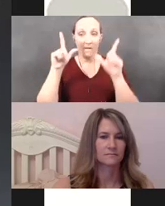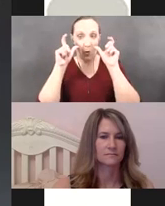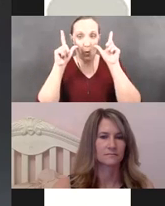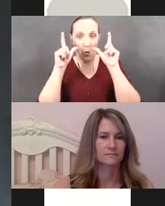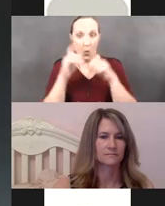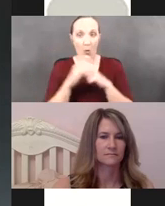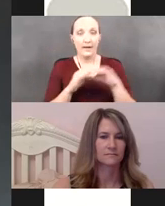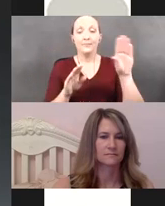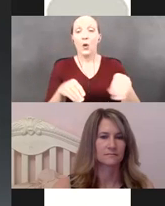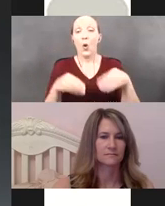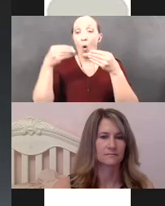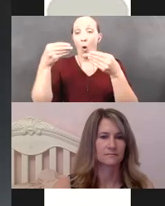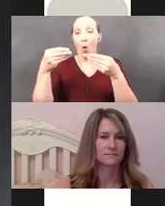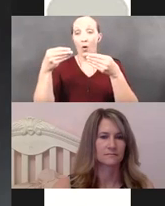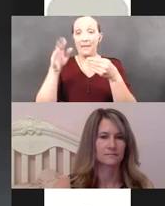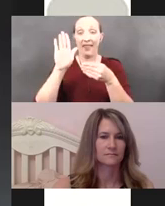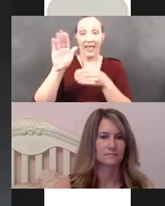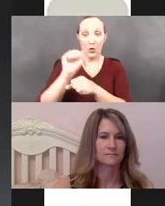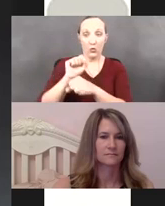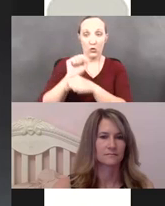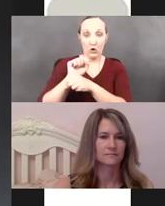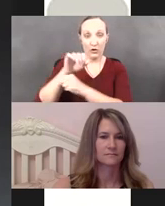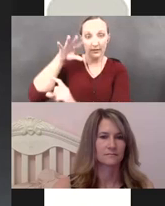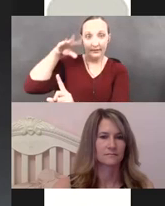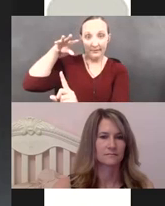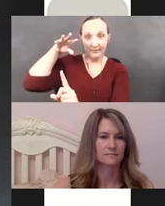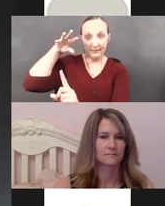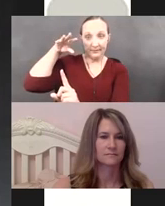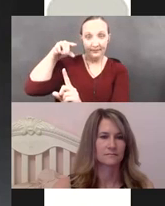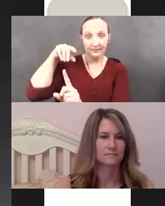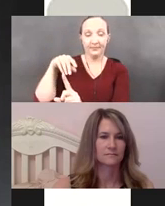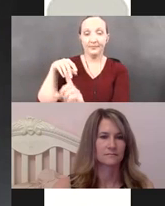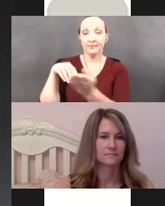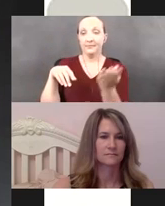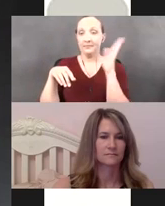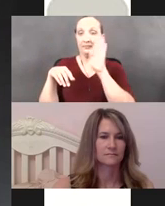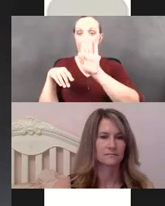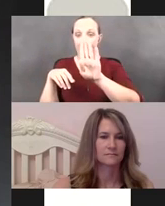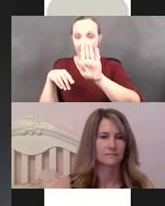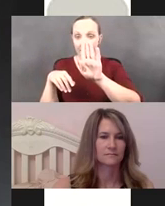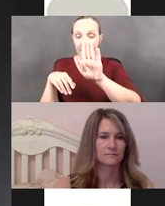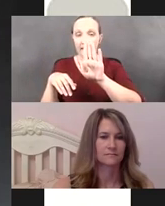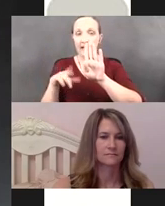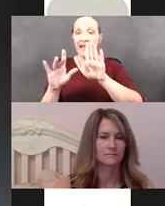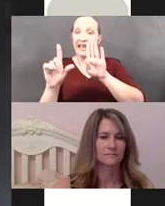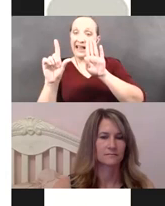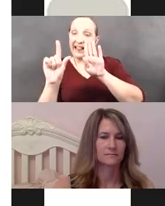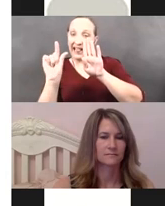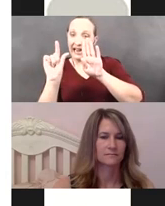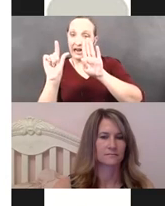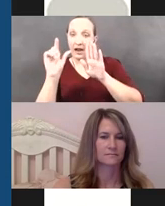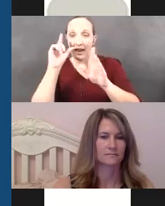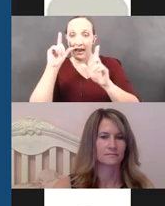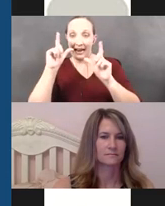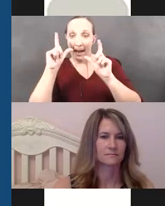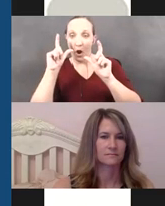seleccionen hold up foto their work to y the van a computer's mostrar camera. su trabajo a la cámara de la Click computadora. on the camera icon Le to hacen snap